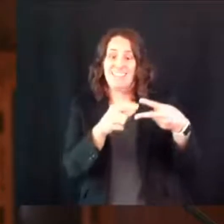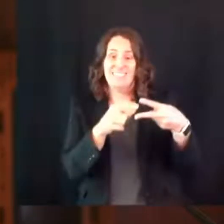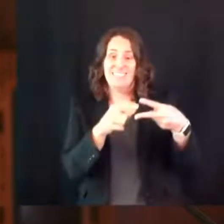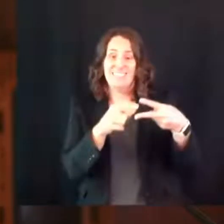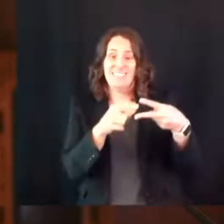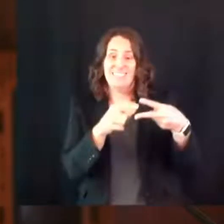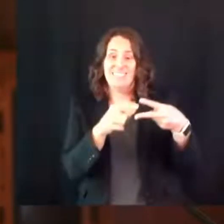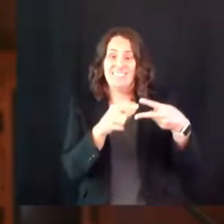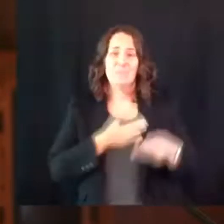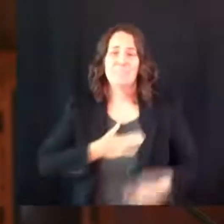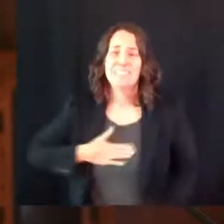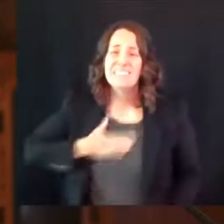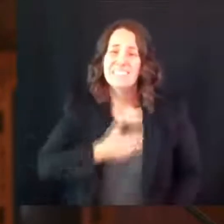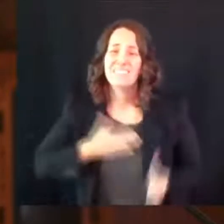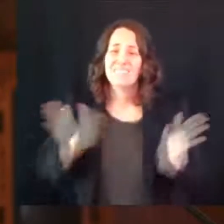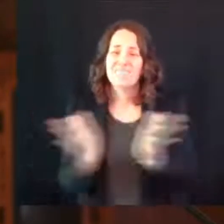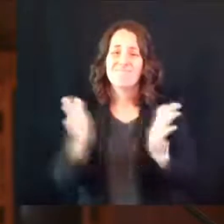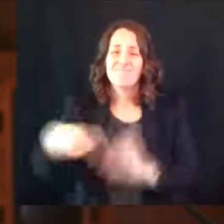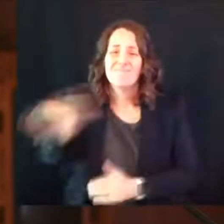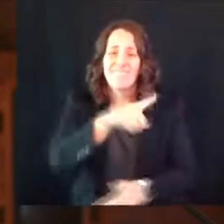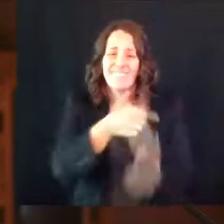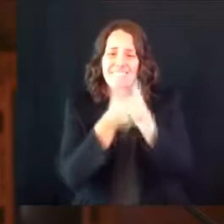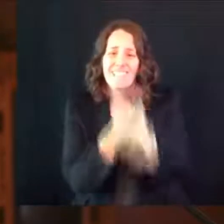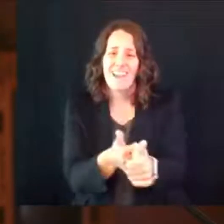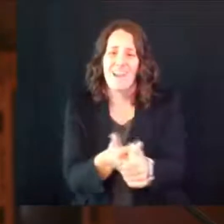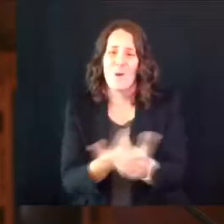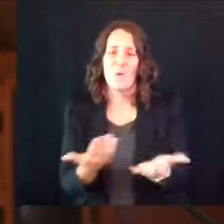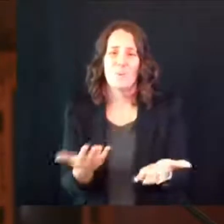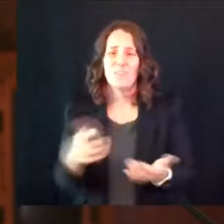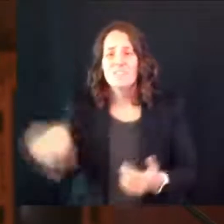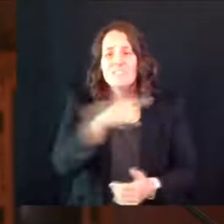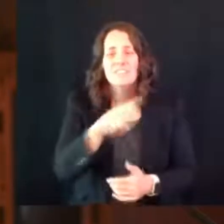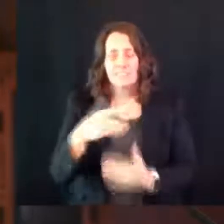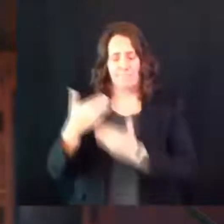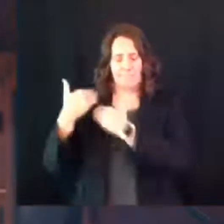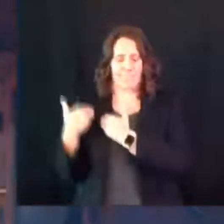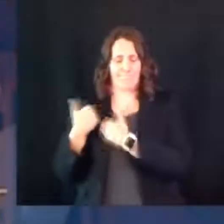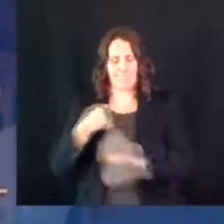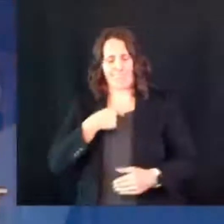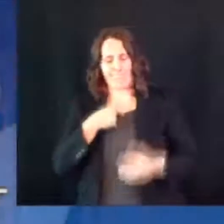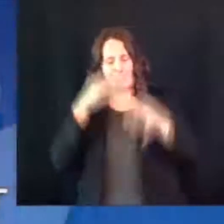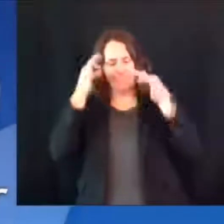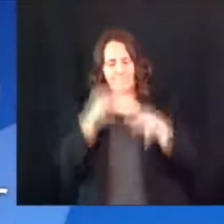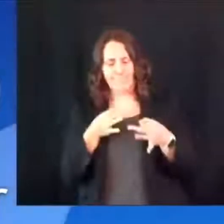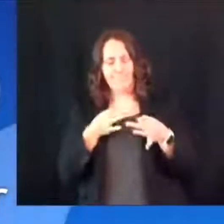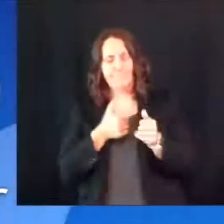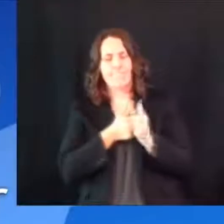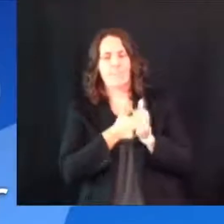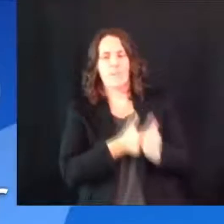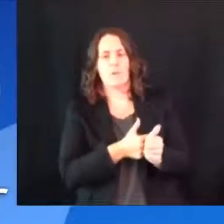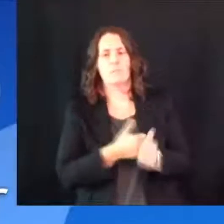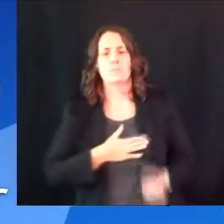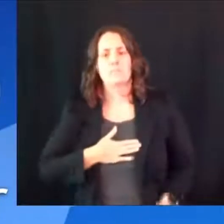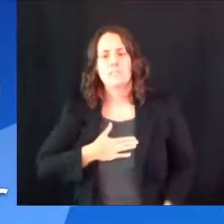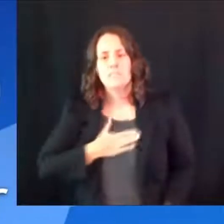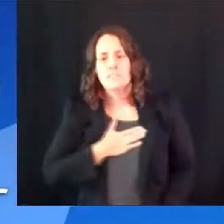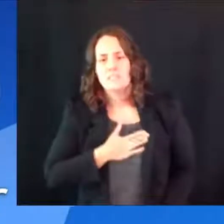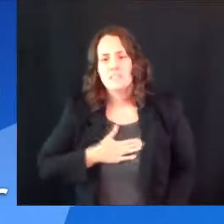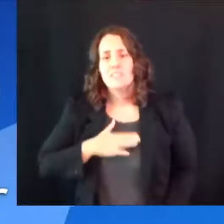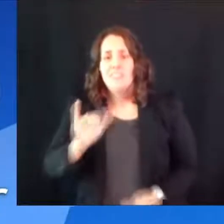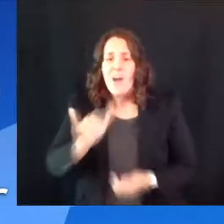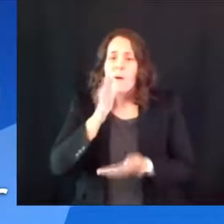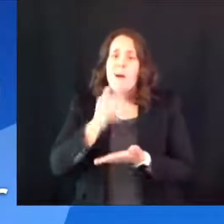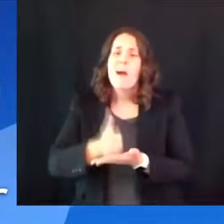right track and reduce the spread of this disease. Thank you for that. The next question,